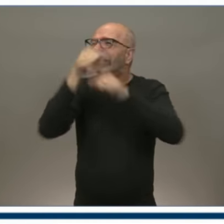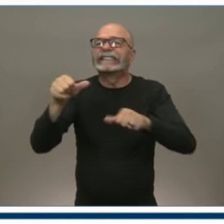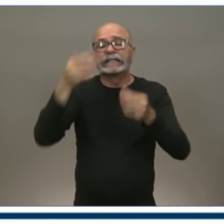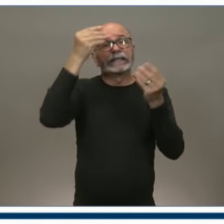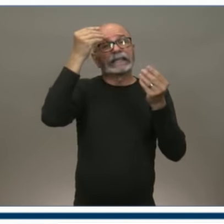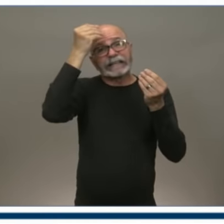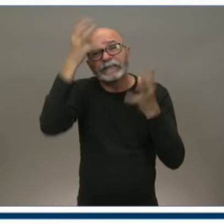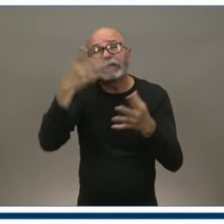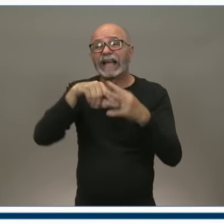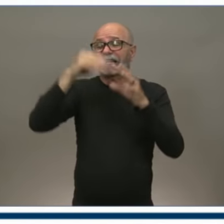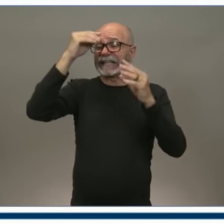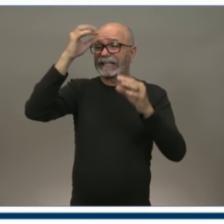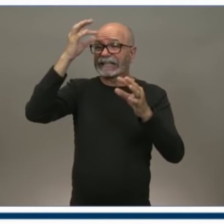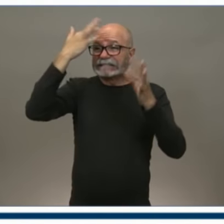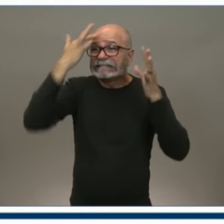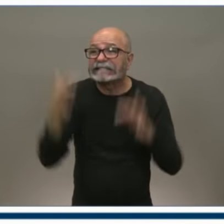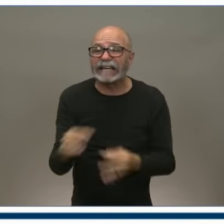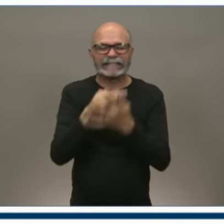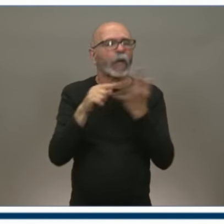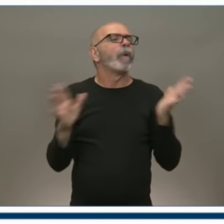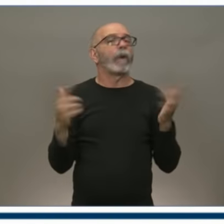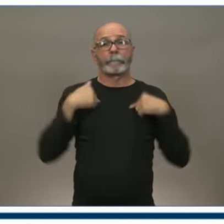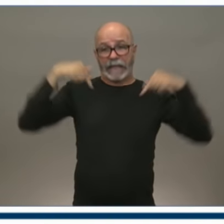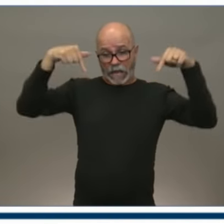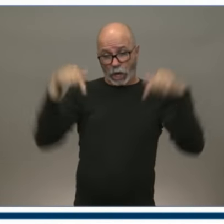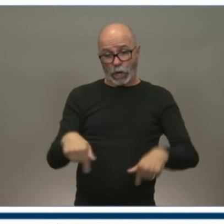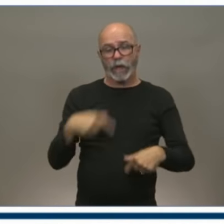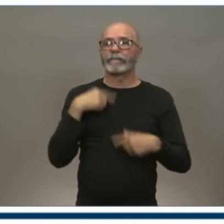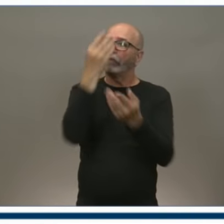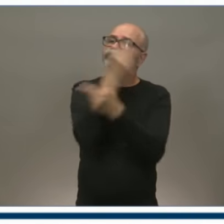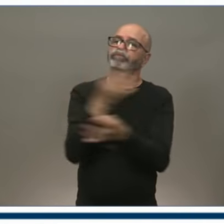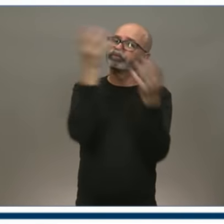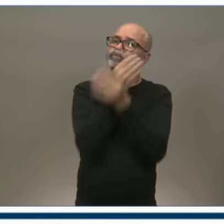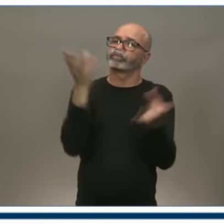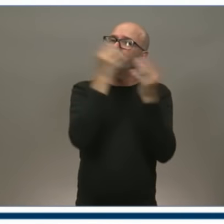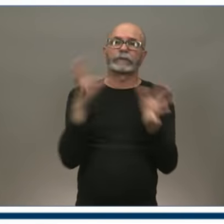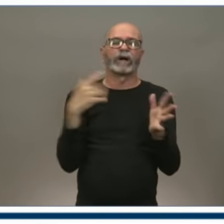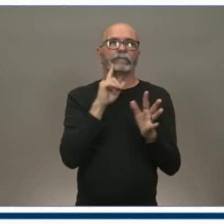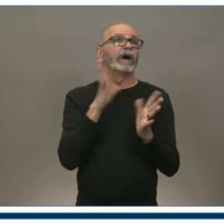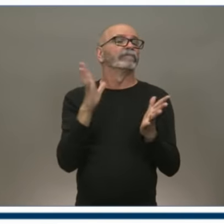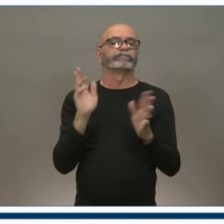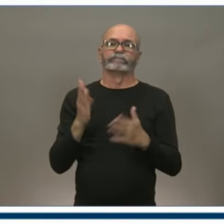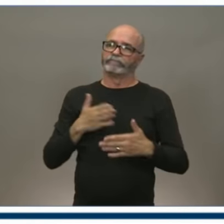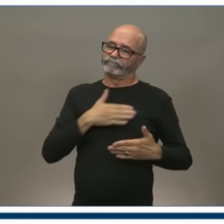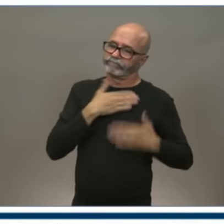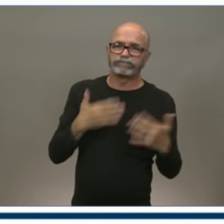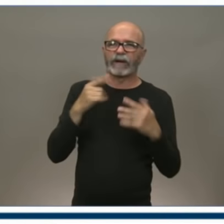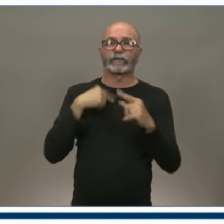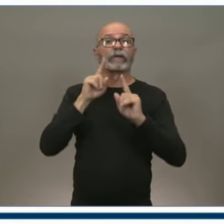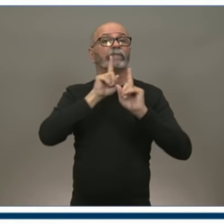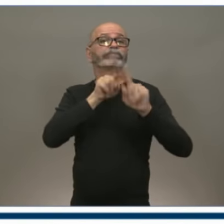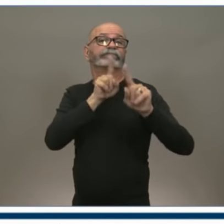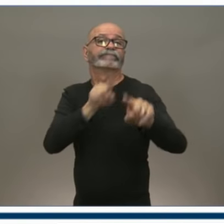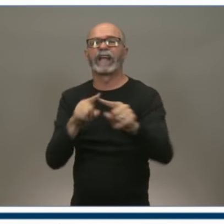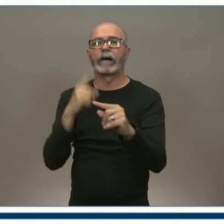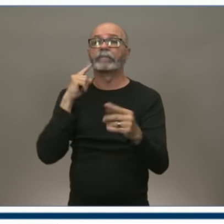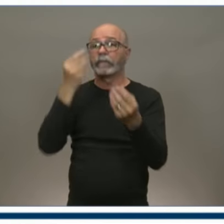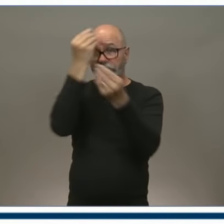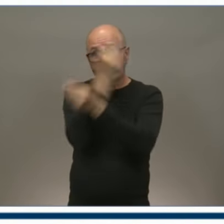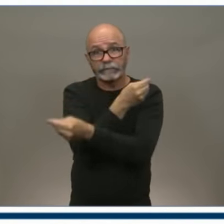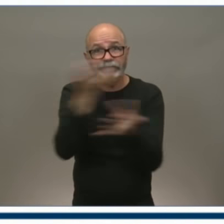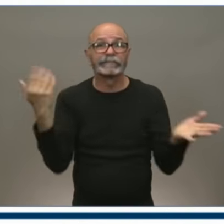Scotians. I am grateful for the kind response Nova Scotians have shown me since my announcement in August, and even